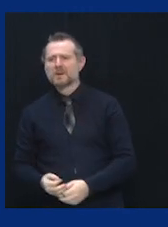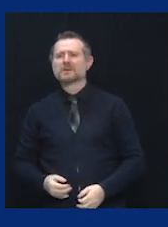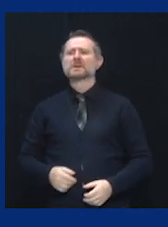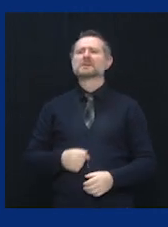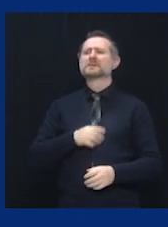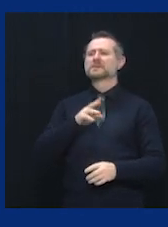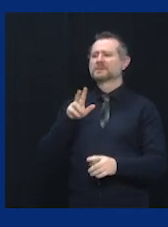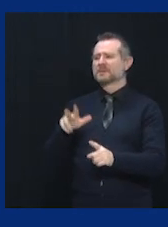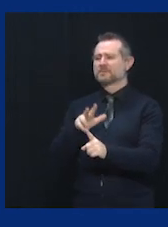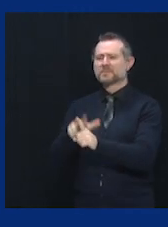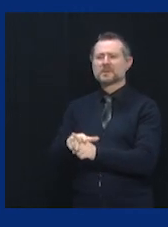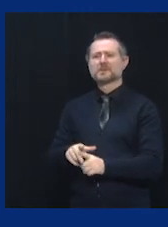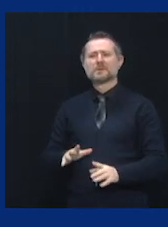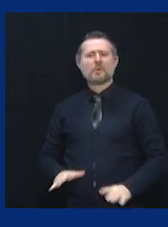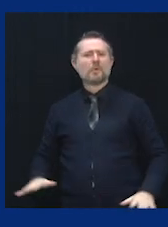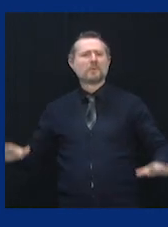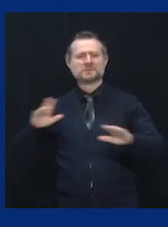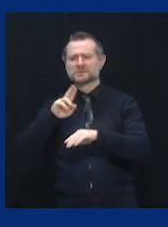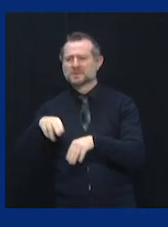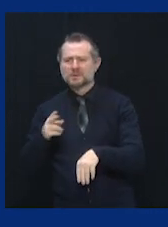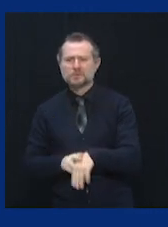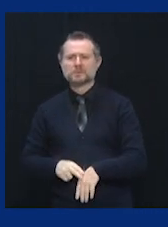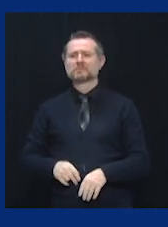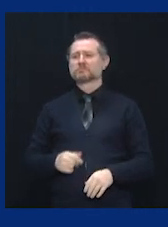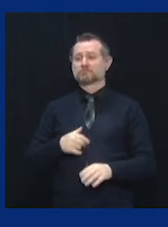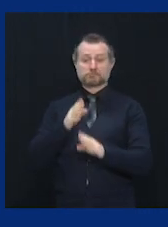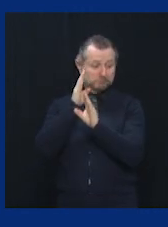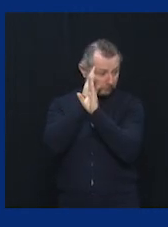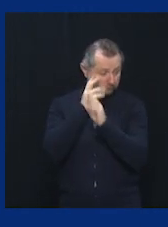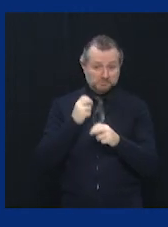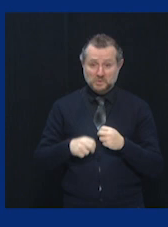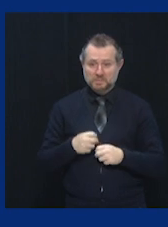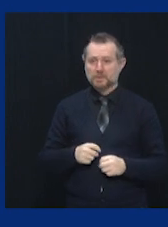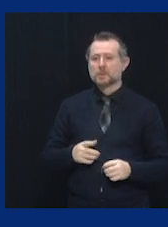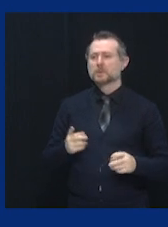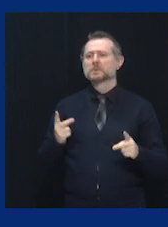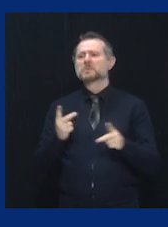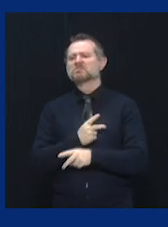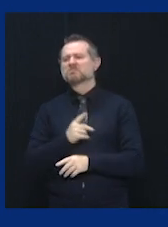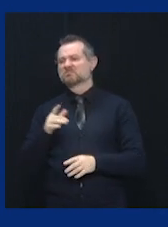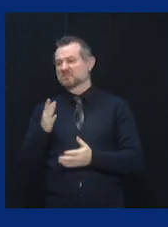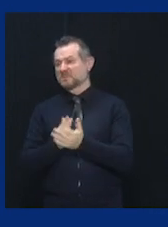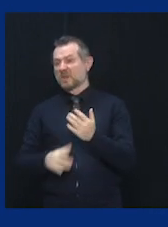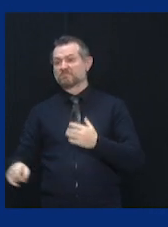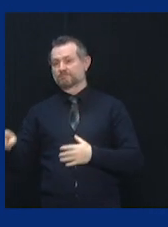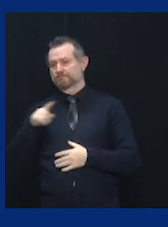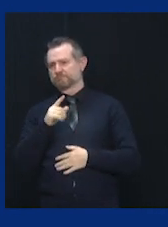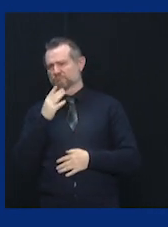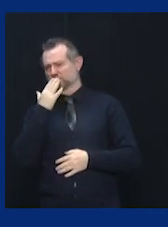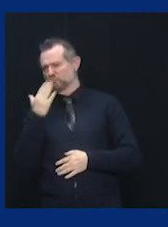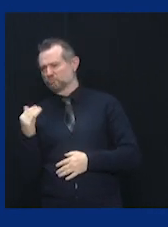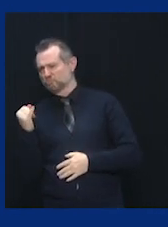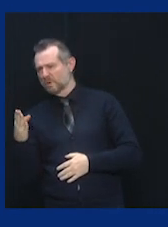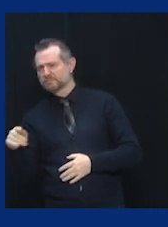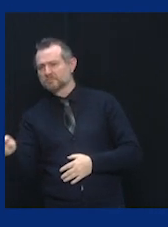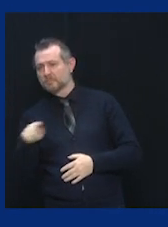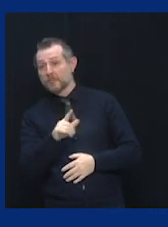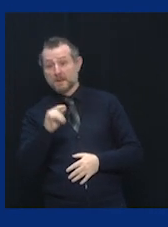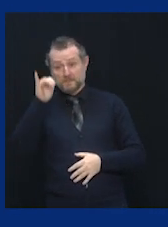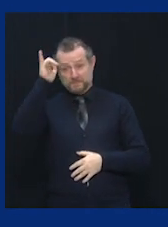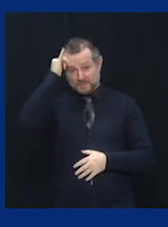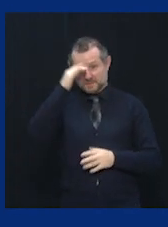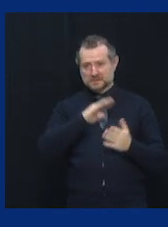Some localities have done a great job. City of Buffalo is doing a great job. But they have to have a plan done